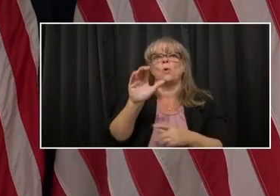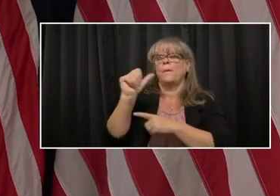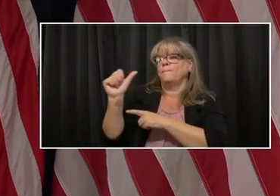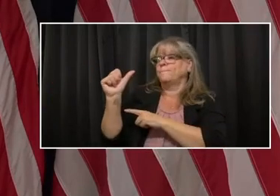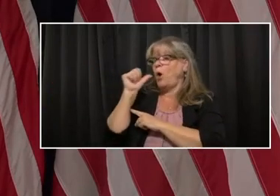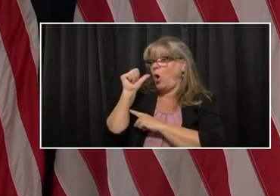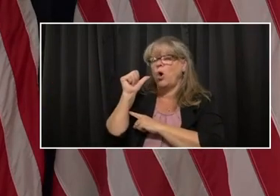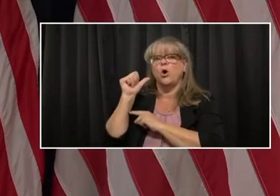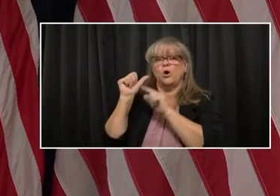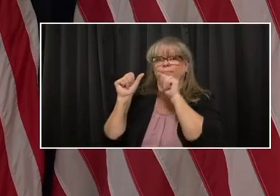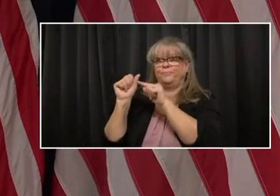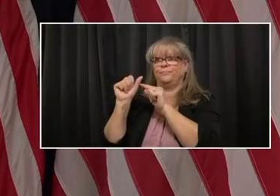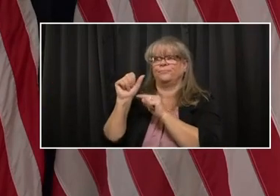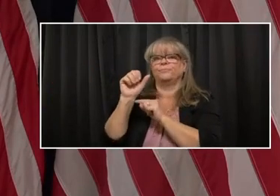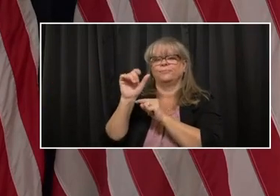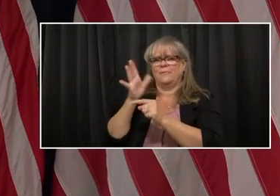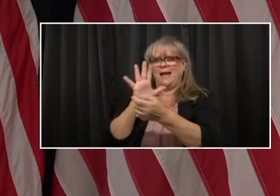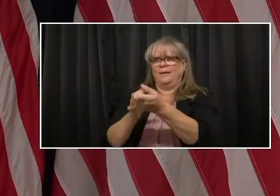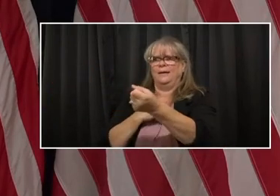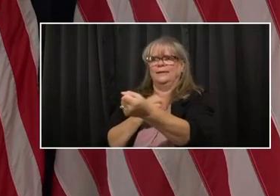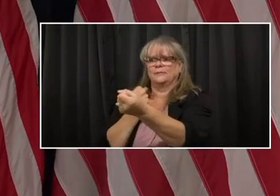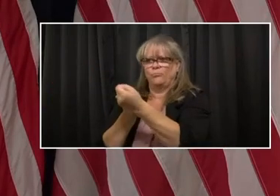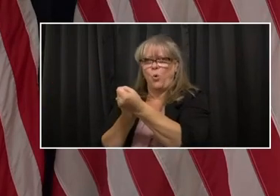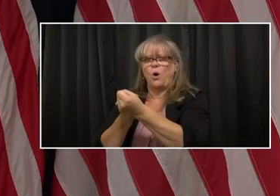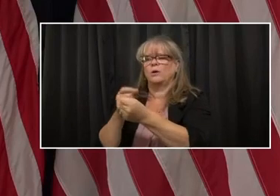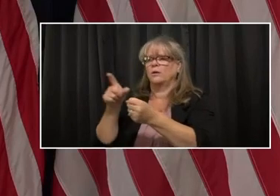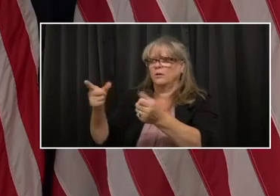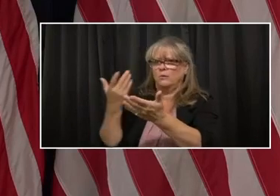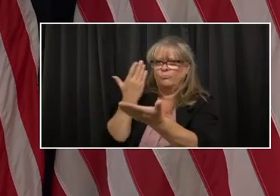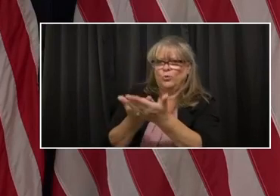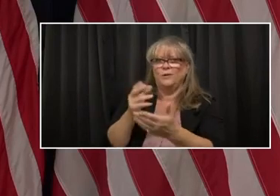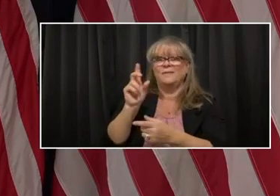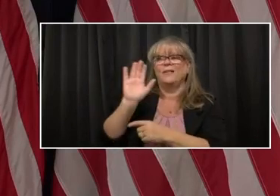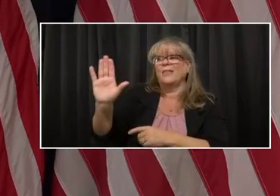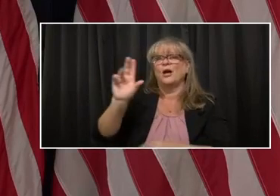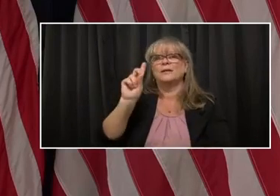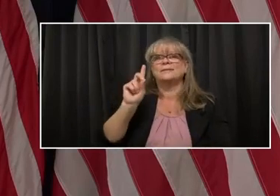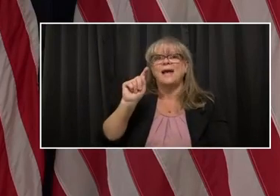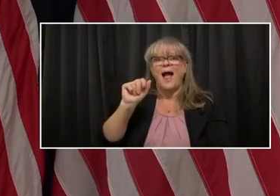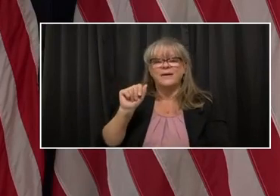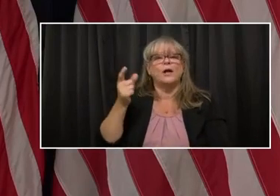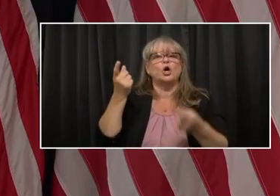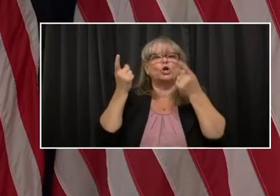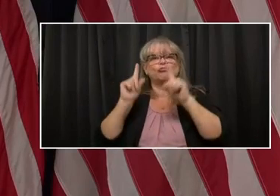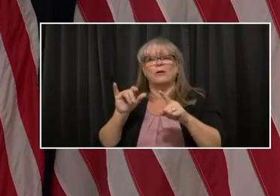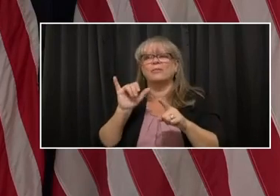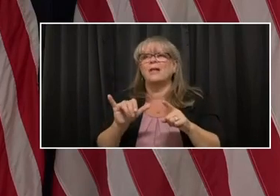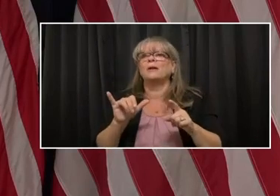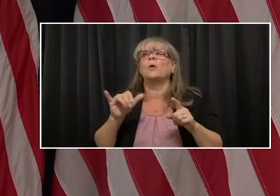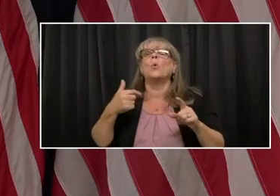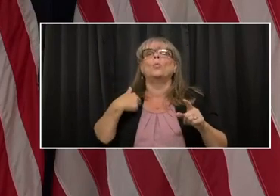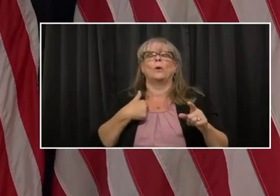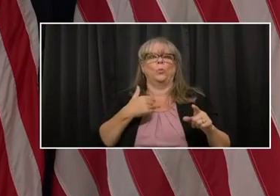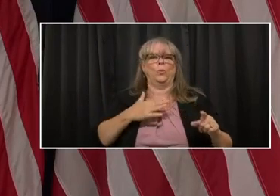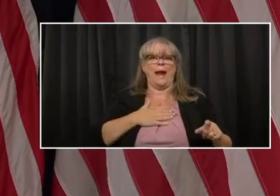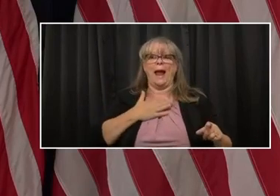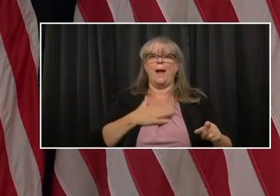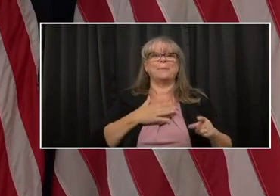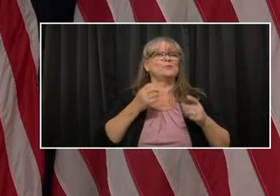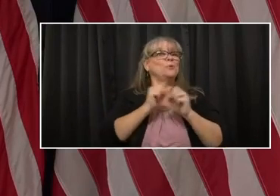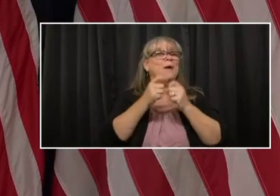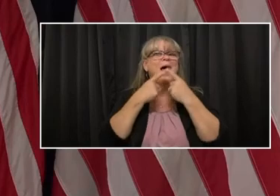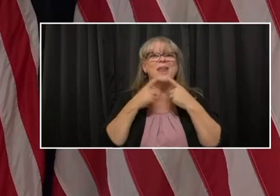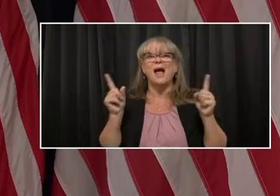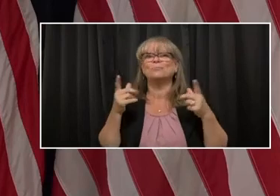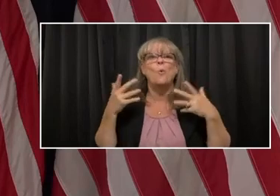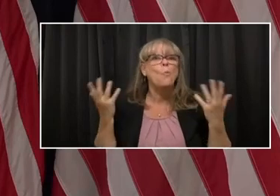data, by the epi state of where we are. We are glad to be in a situation where we announced that